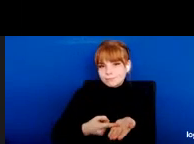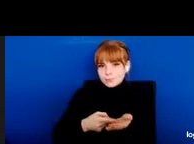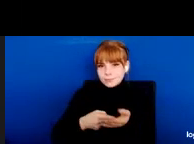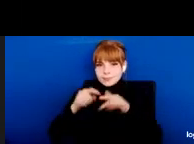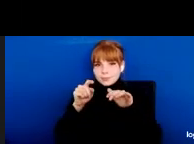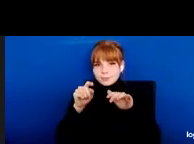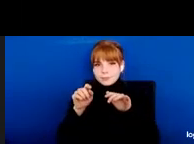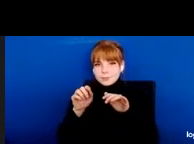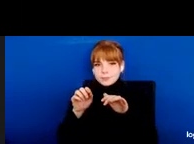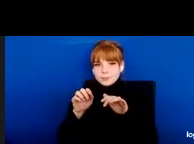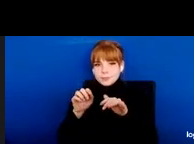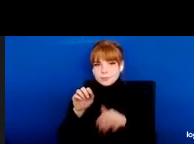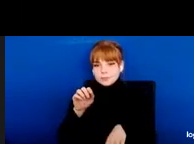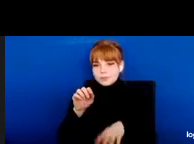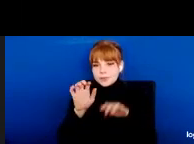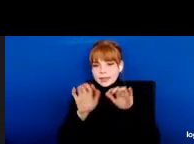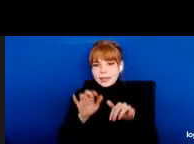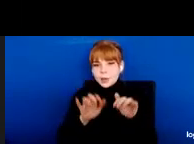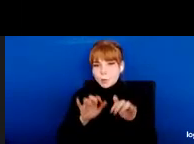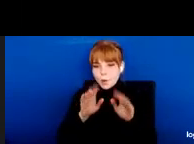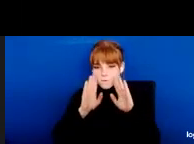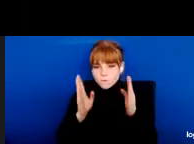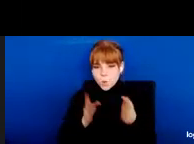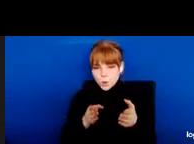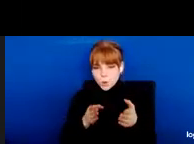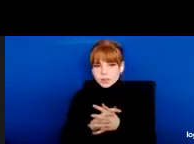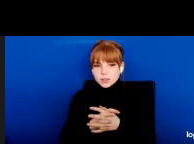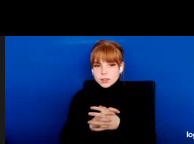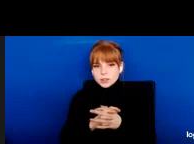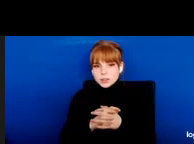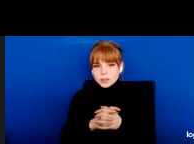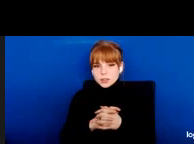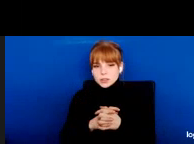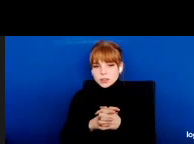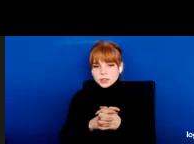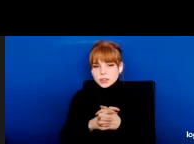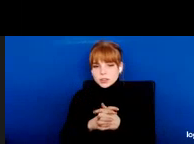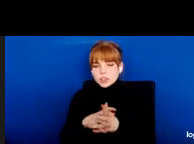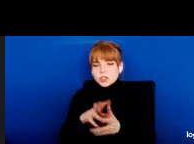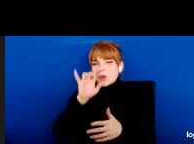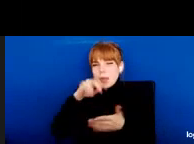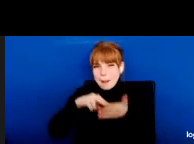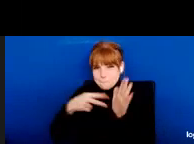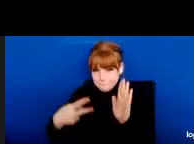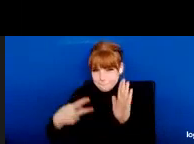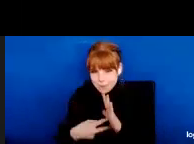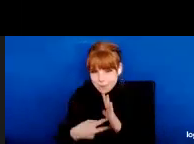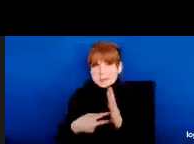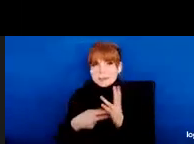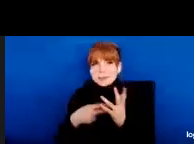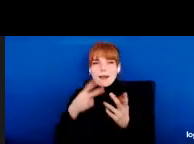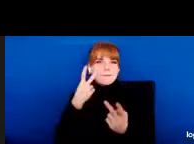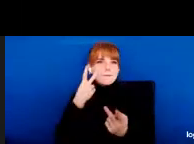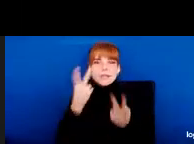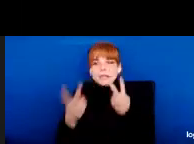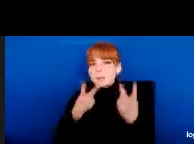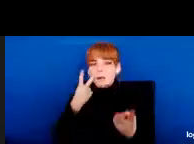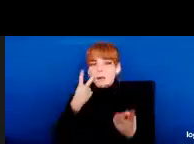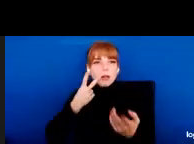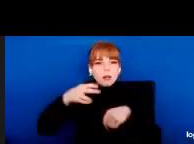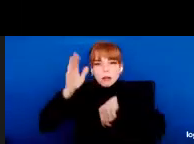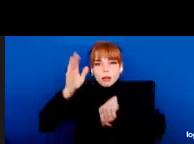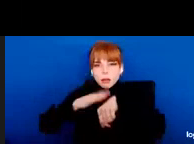WCAG, it says that keyboard focus, and that is that some kind of visible indication that something has, that you've navigated to something with